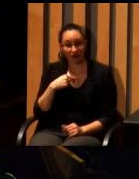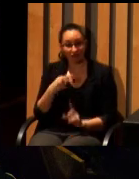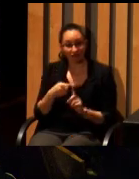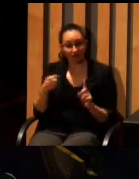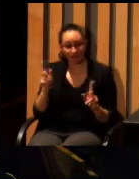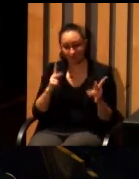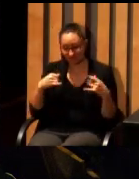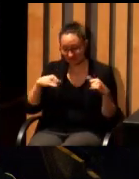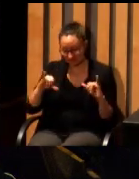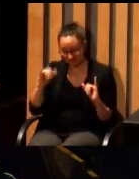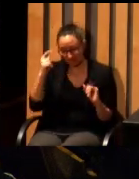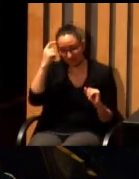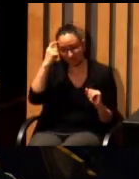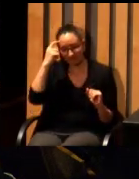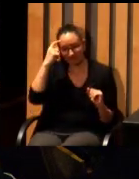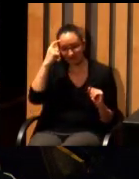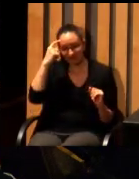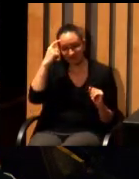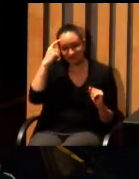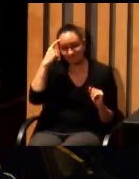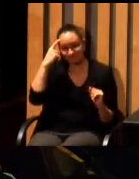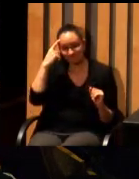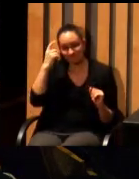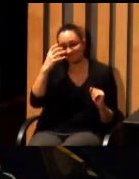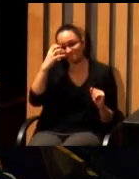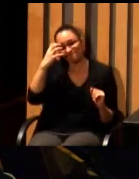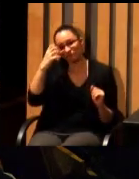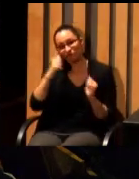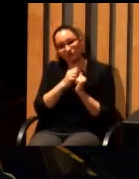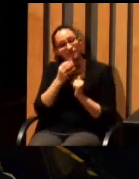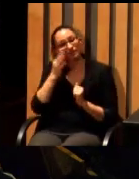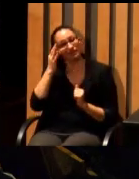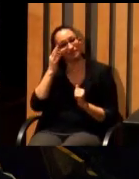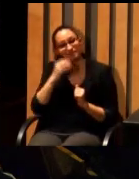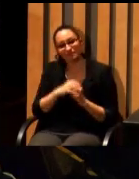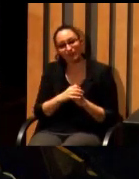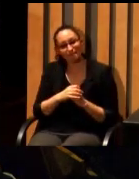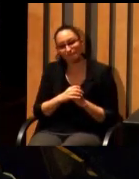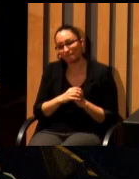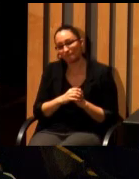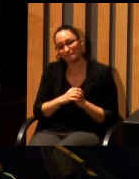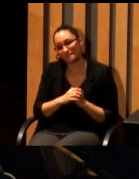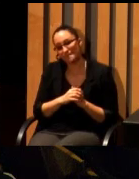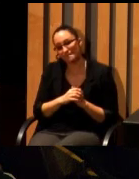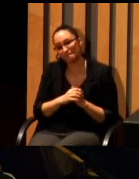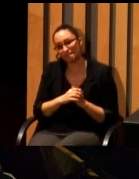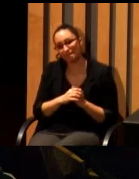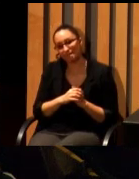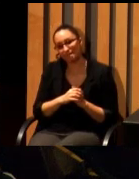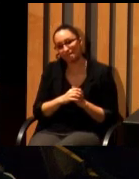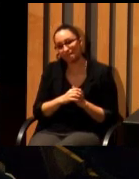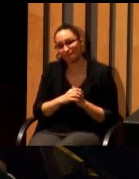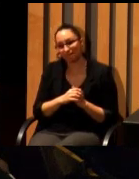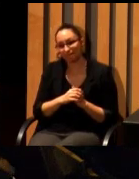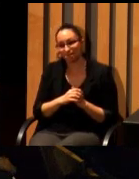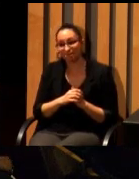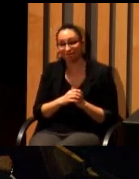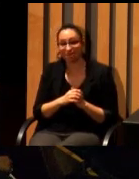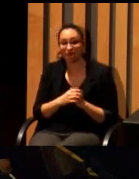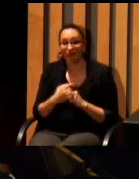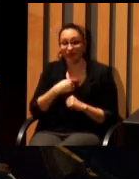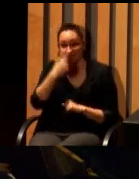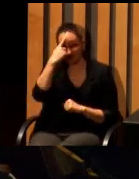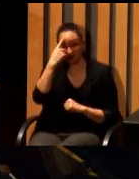feel that. And if there's one thing that will change Daniel Snyder, I